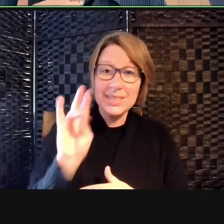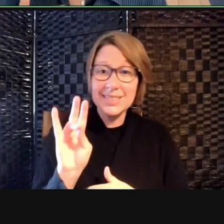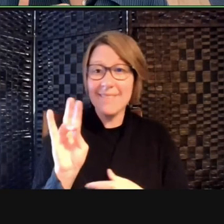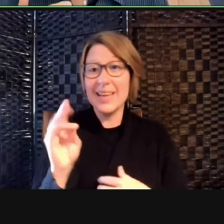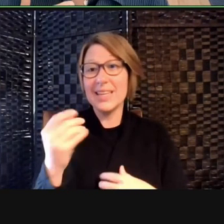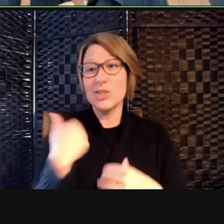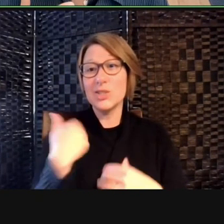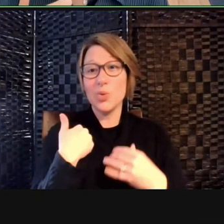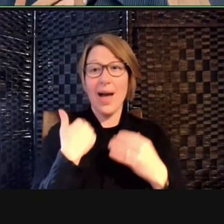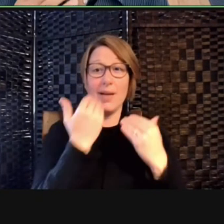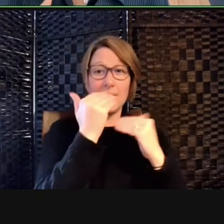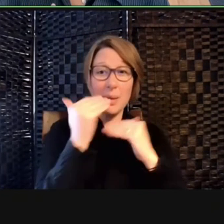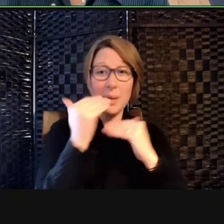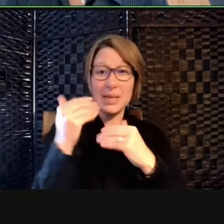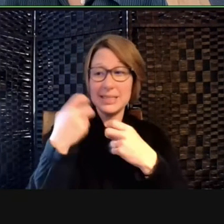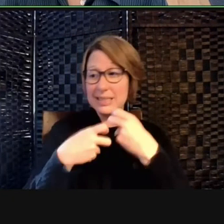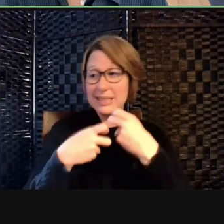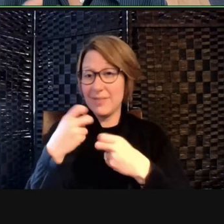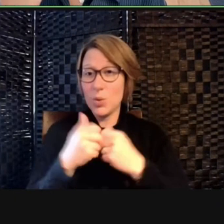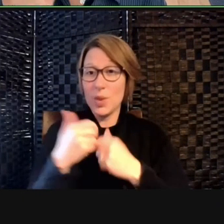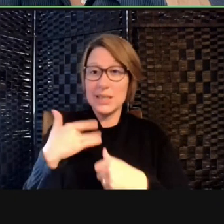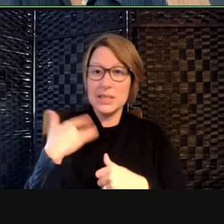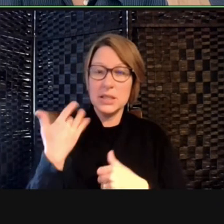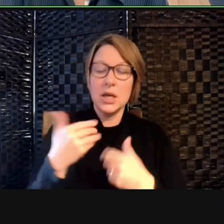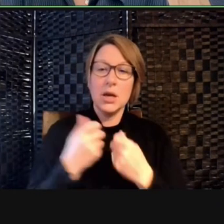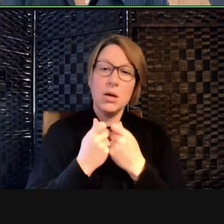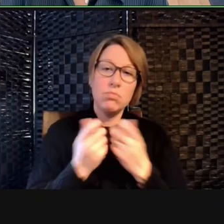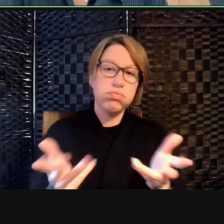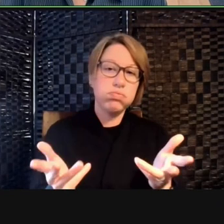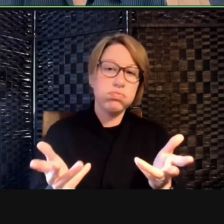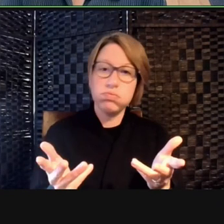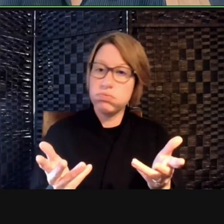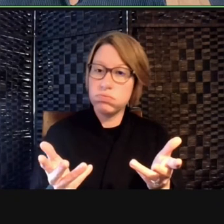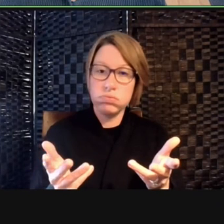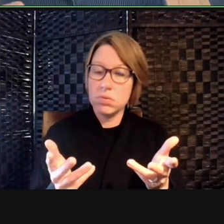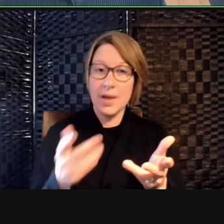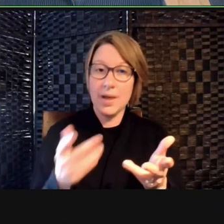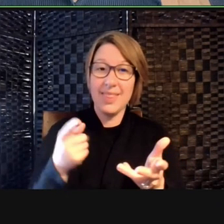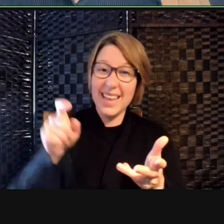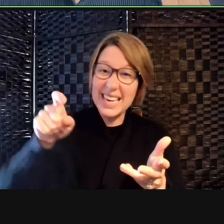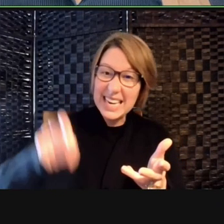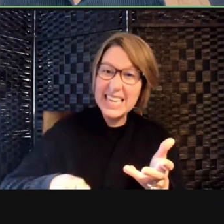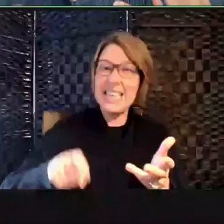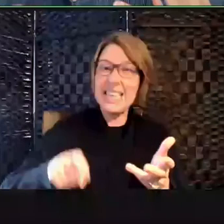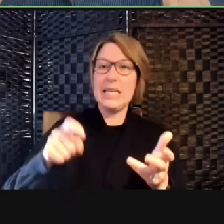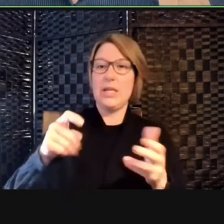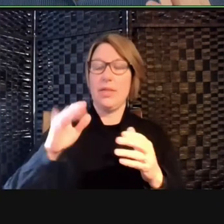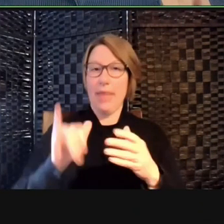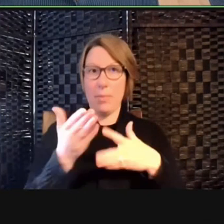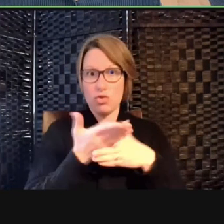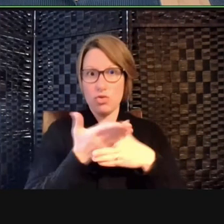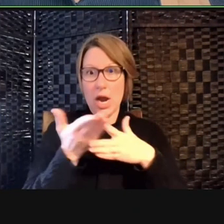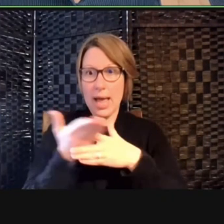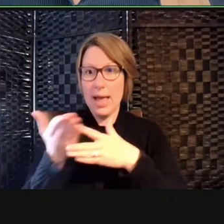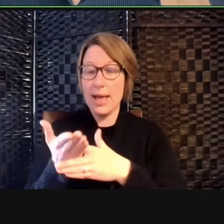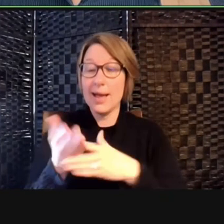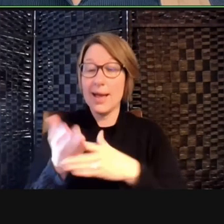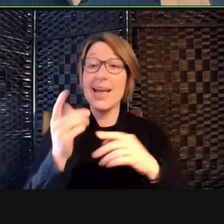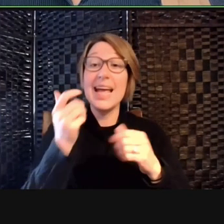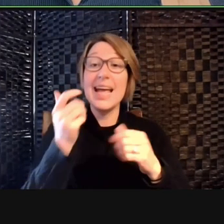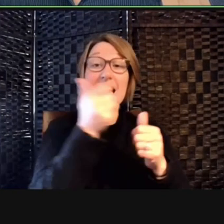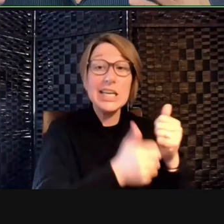with all of your senses can really be tiring. So there's a necessity that they have for different sensory breaks, and the breaks look different for